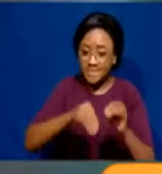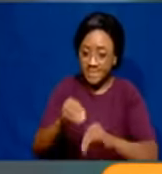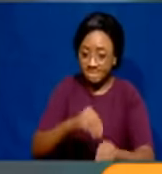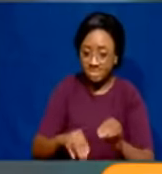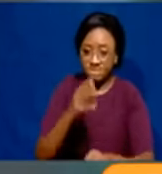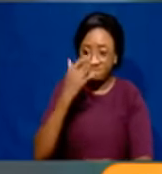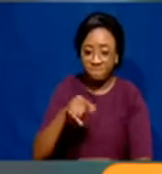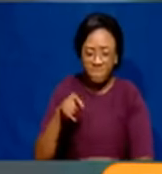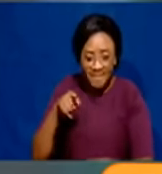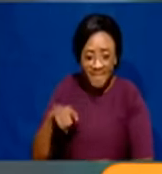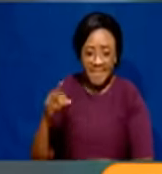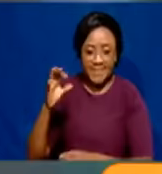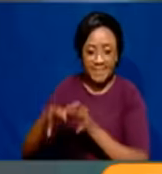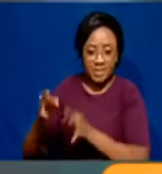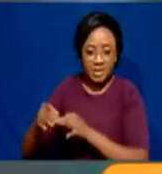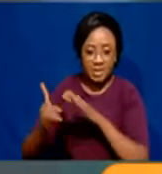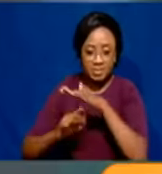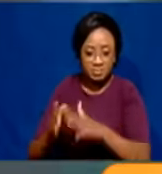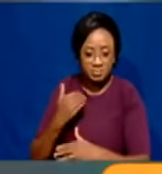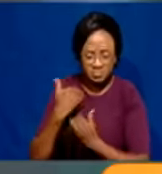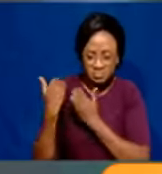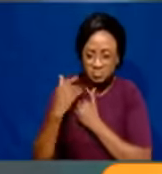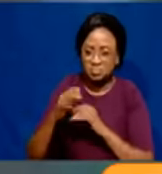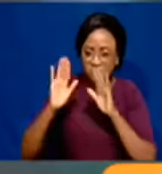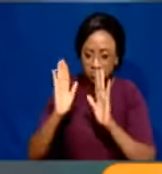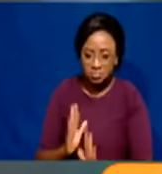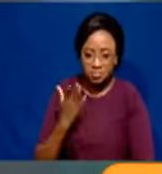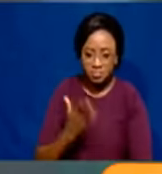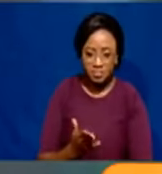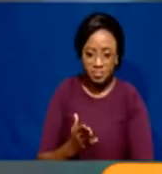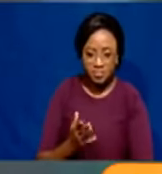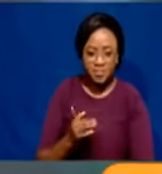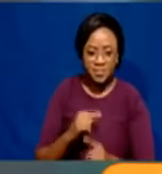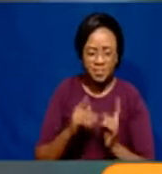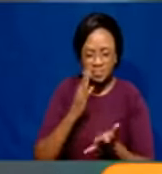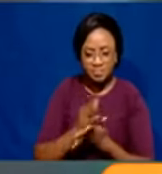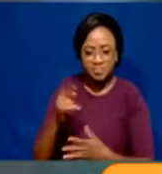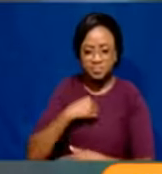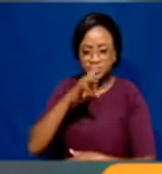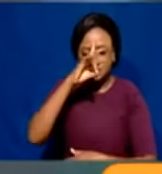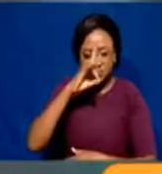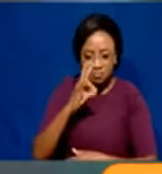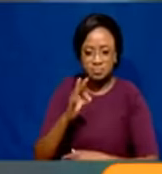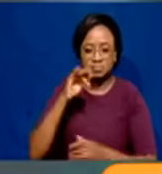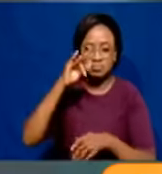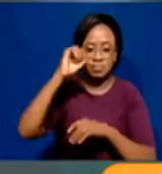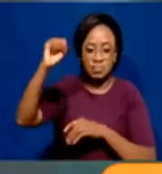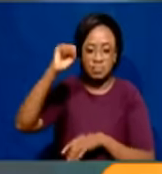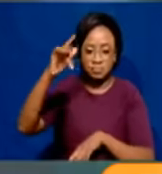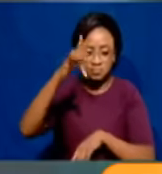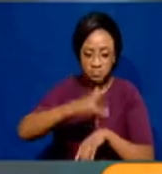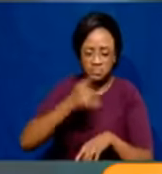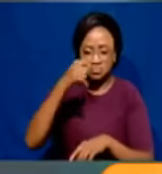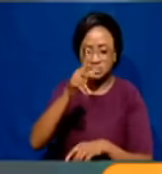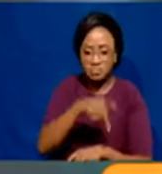Justice Minister herself was to play an important part. It has had some serious political ramifications for the Prime Minister of